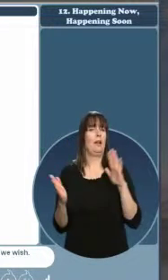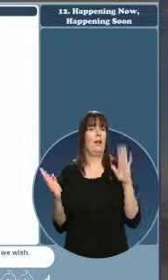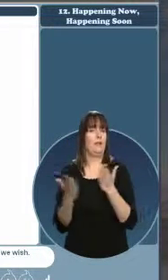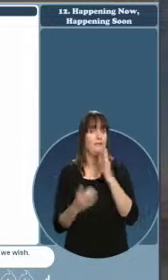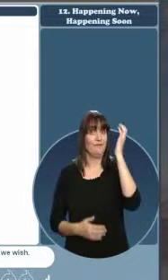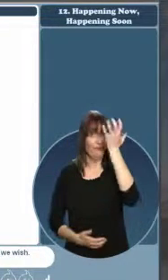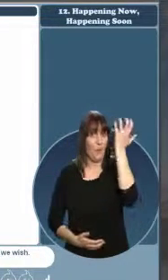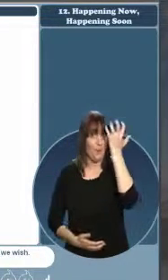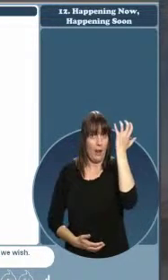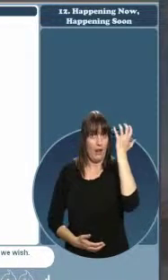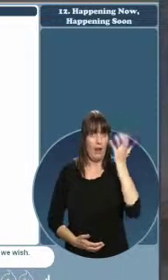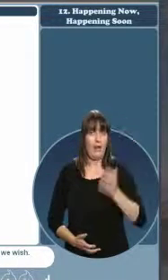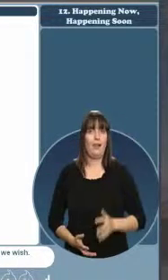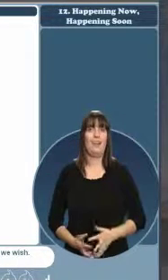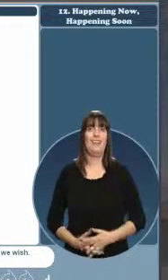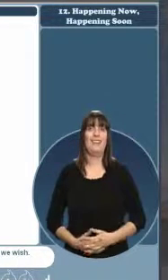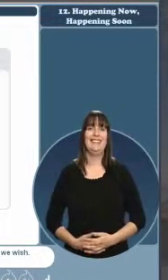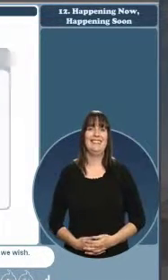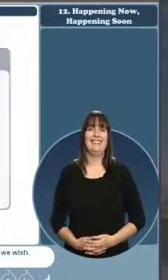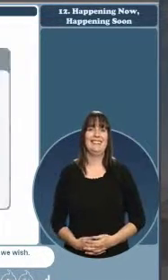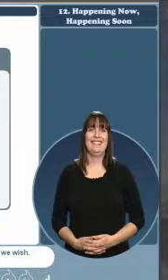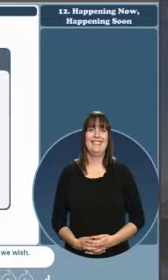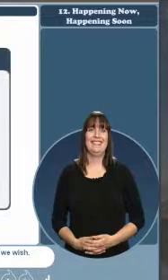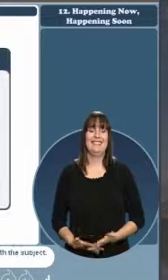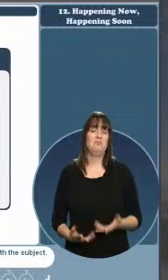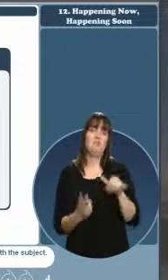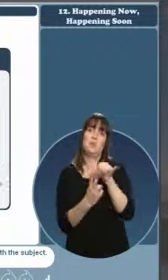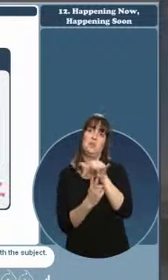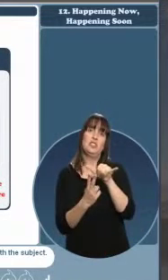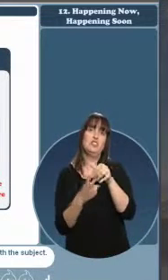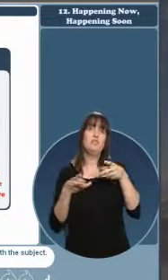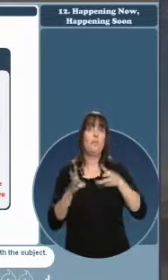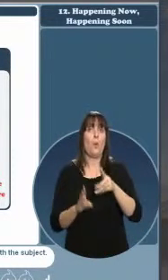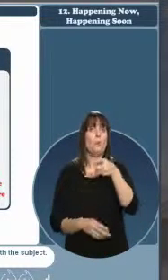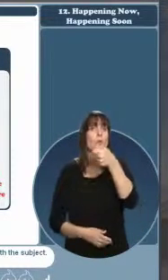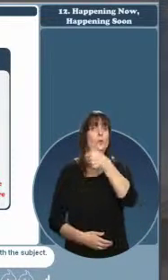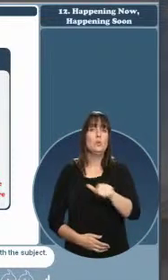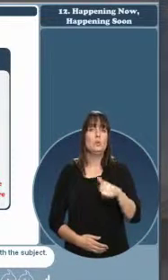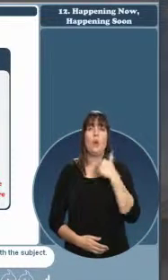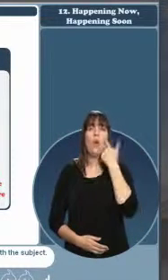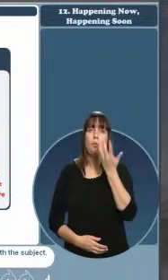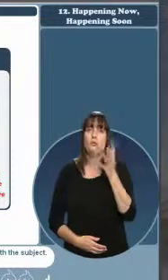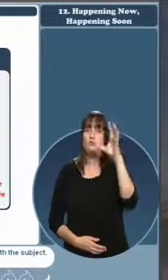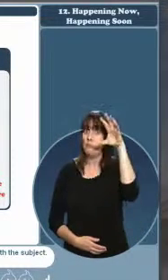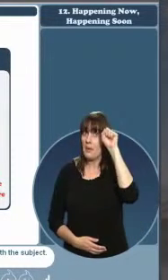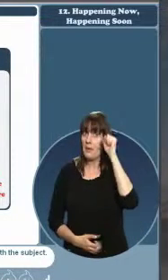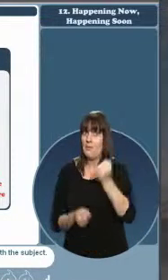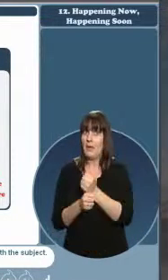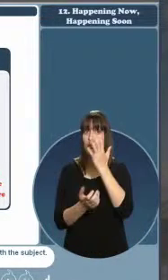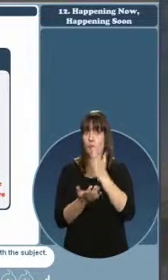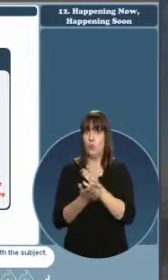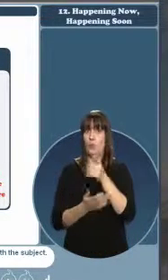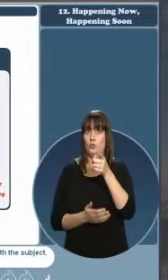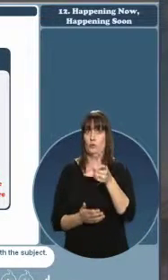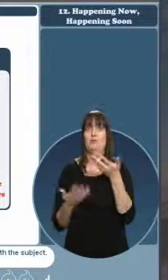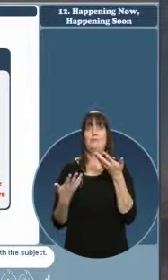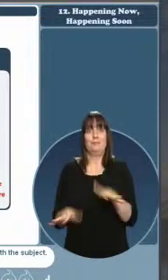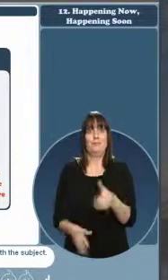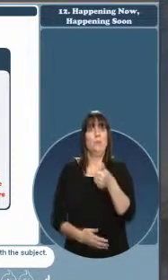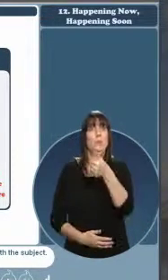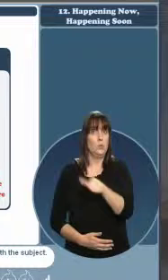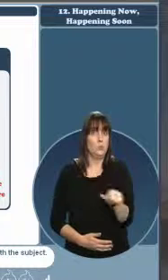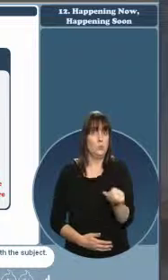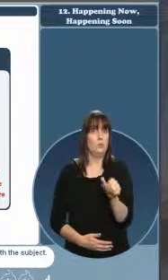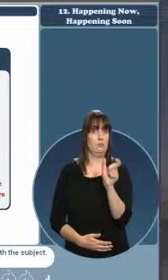As usual, we can also use the short forms if we wish to be less formal. Whichever form